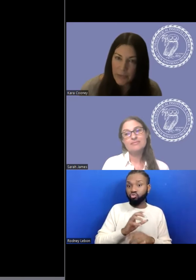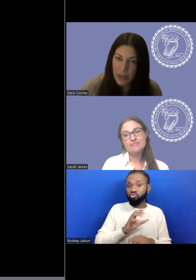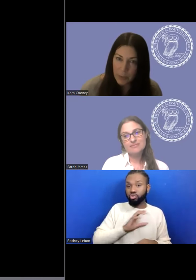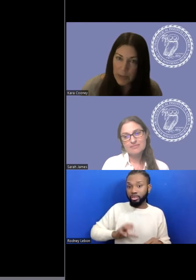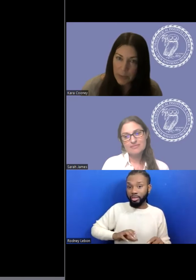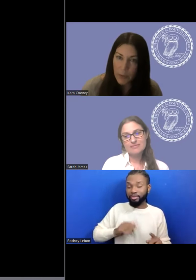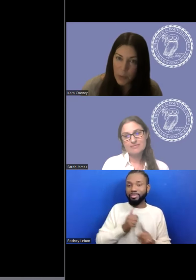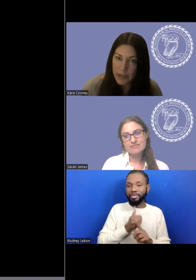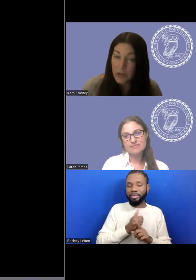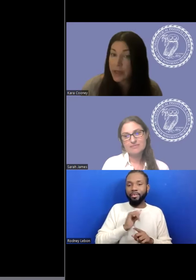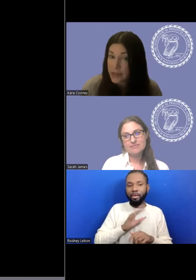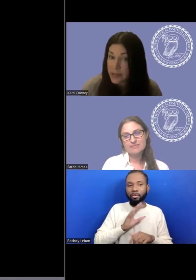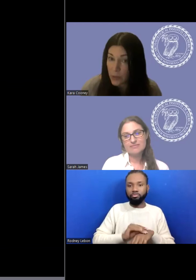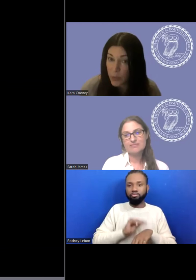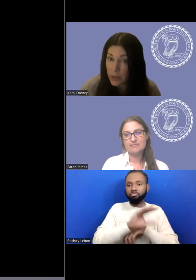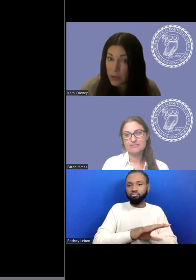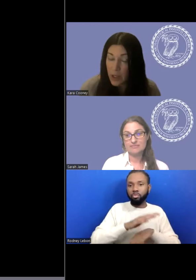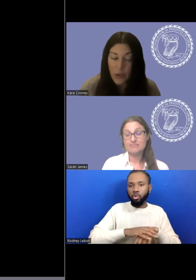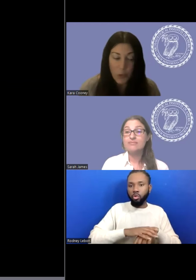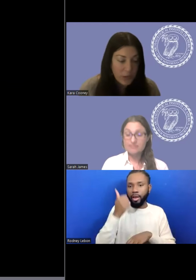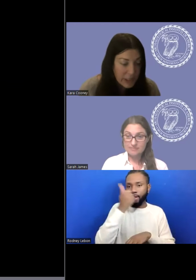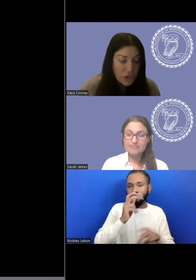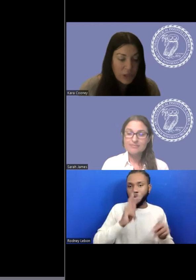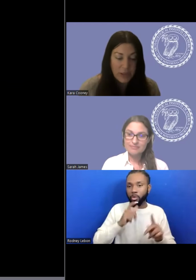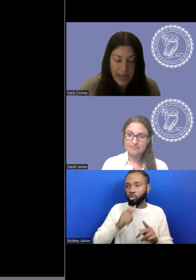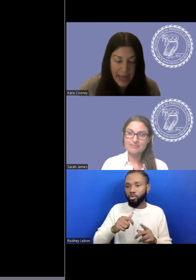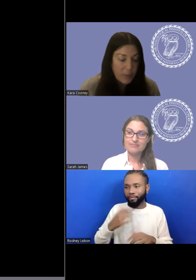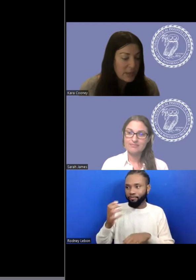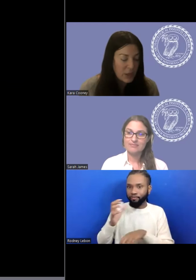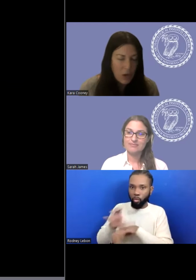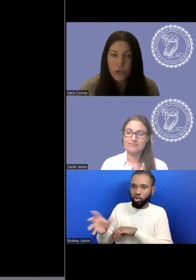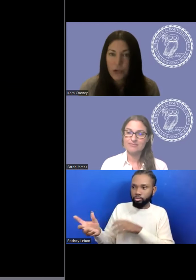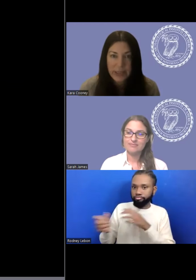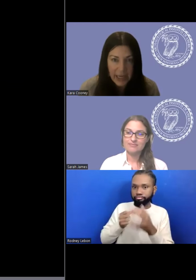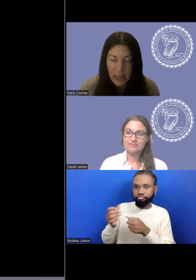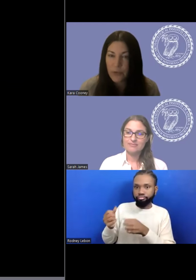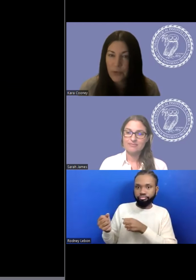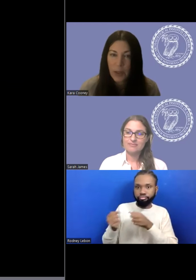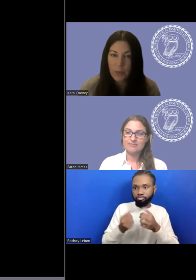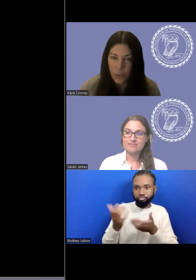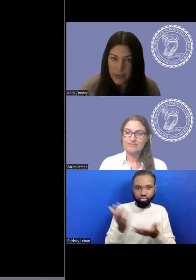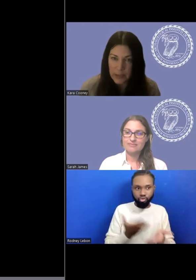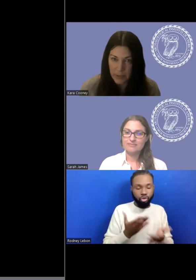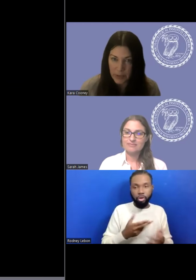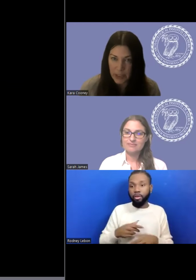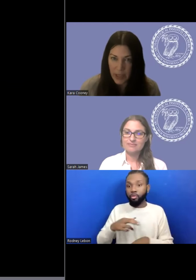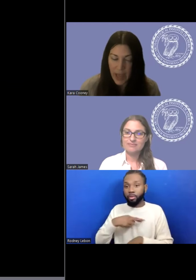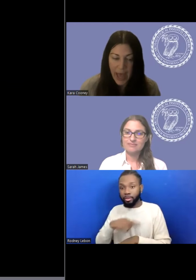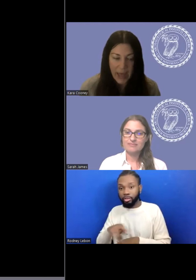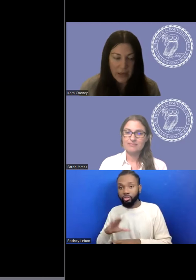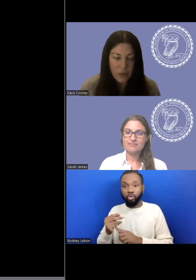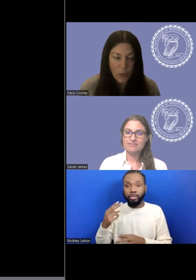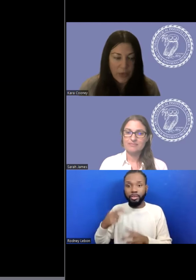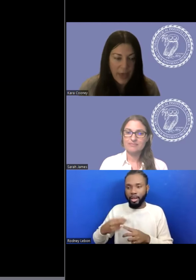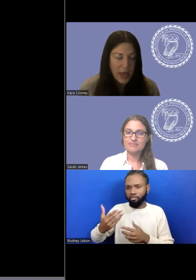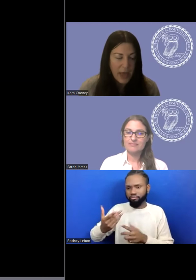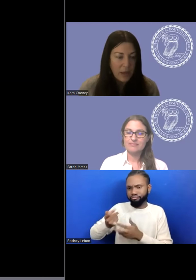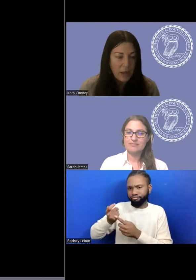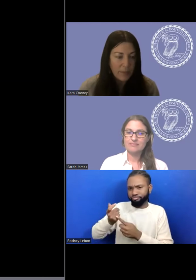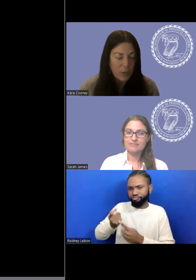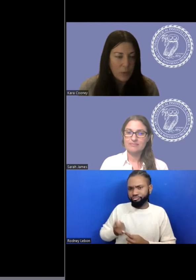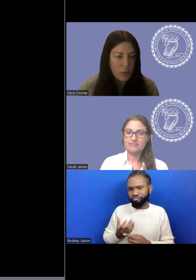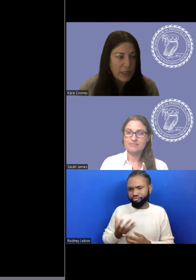an African people, brought here against their will, their religion, names, and culture taken from them forcibly. And with